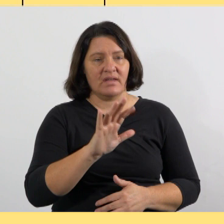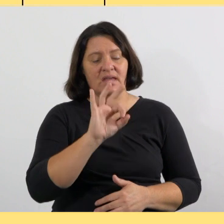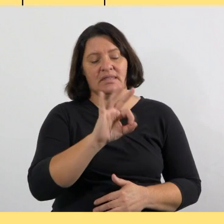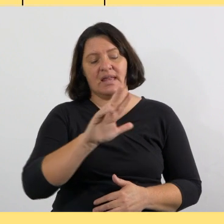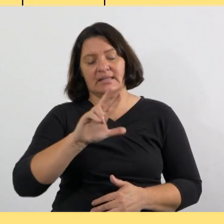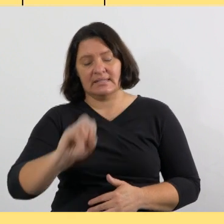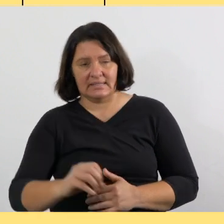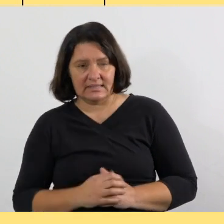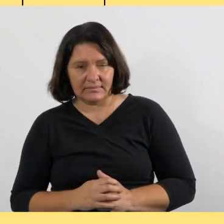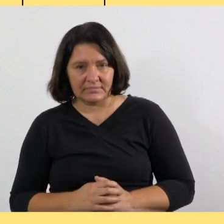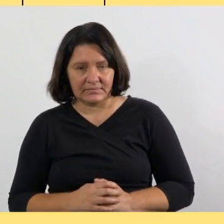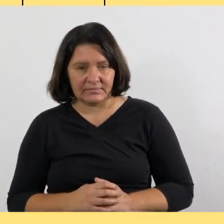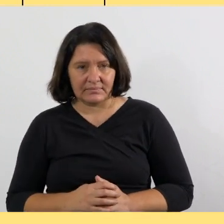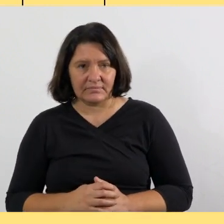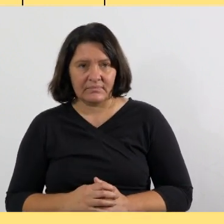is